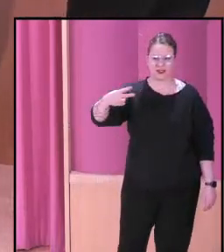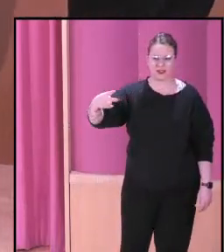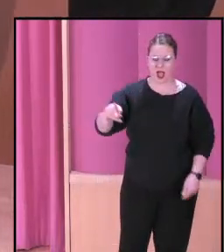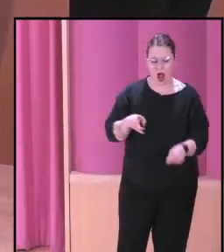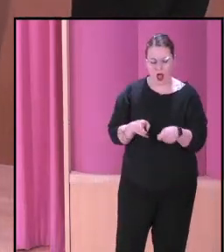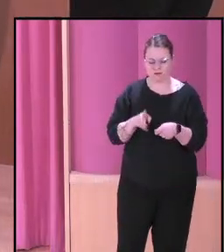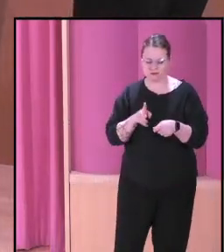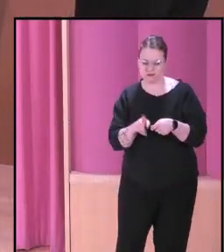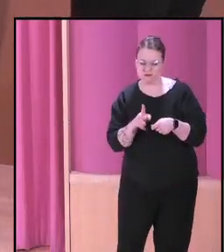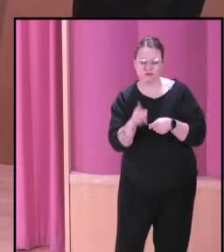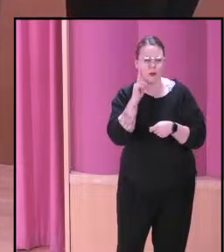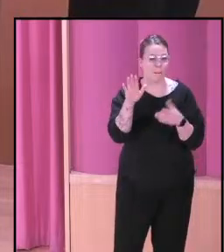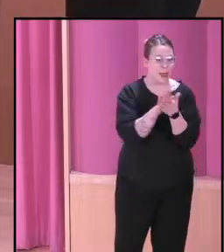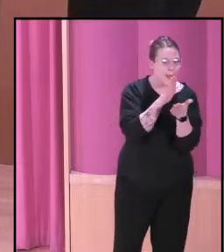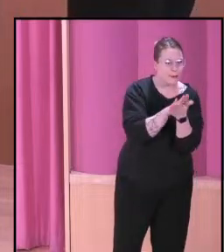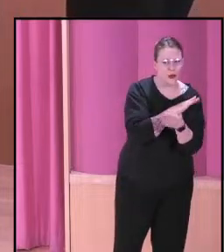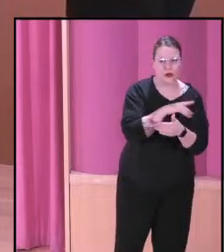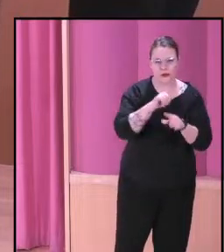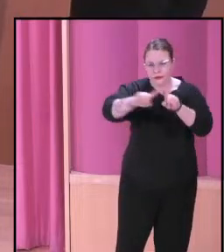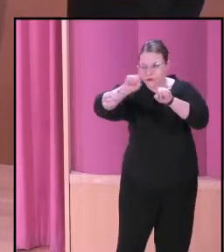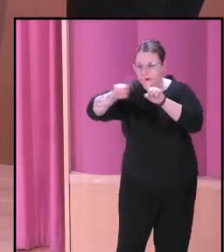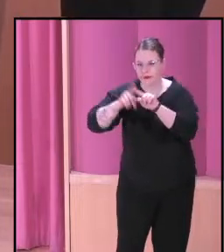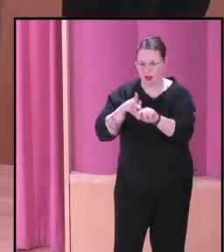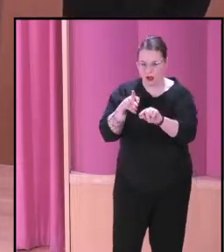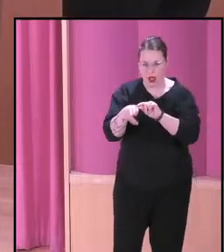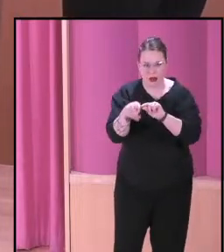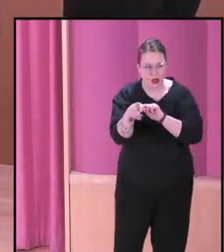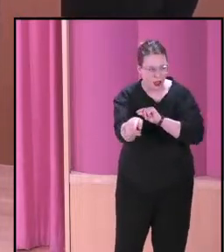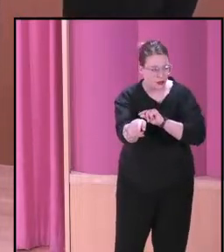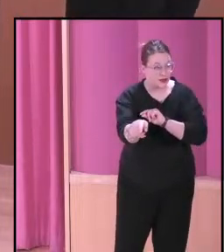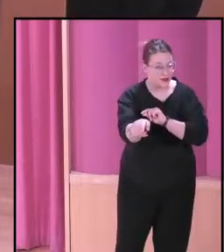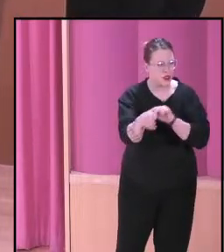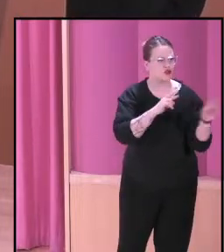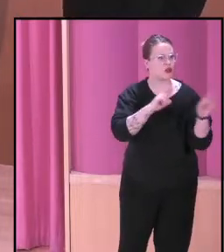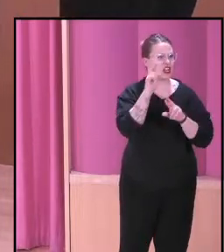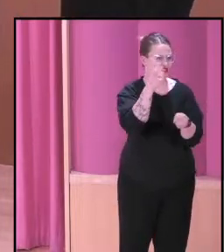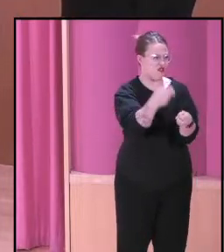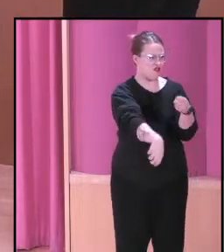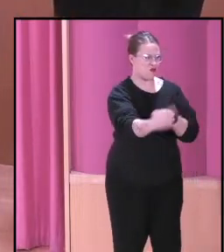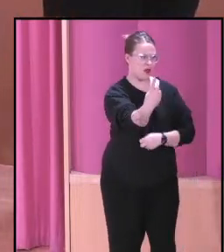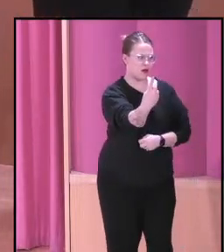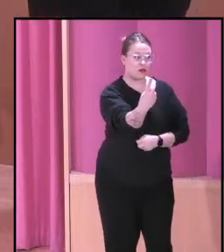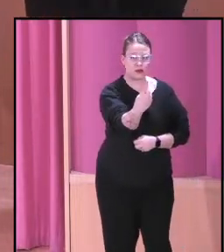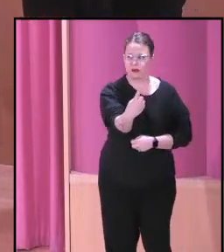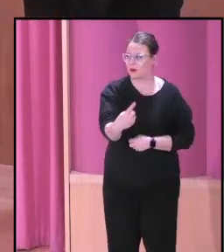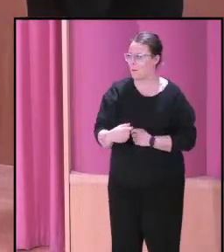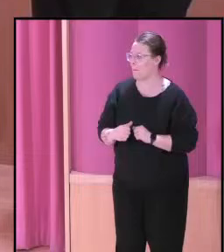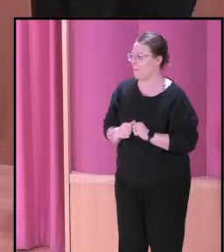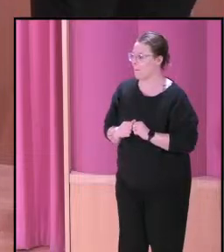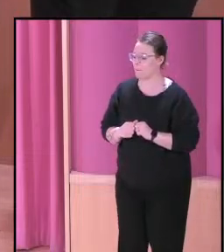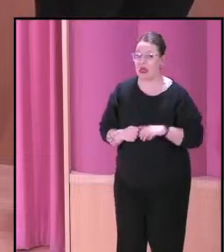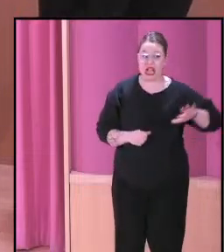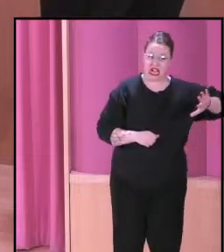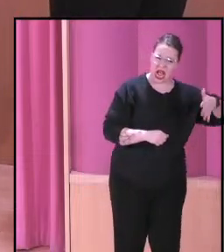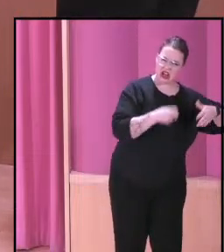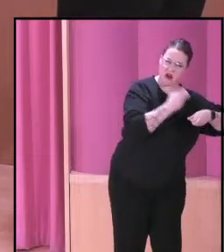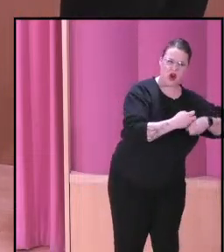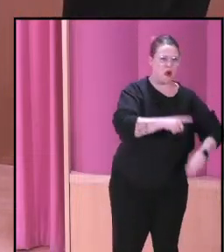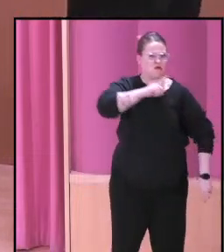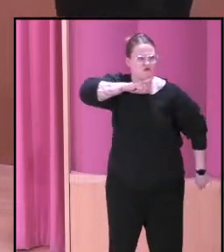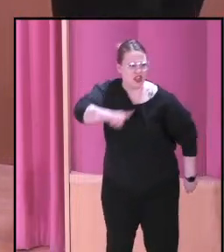Scissors, used to cut paper, woo! All right, are you ready for a tough one? You want a kind of tough one or a really tough